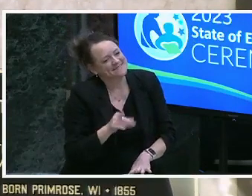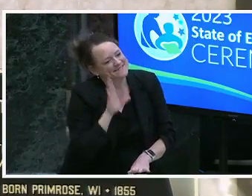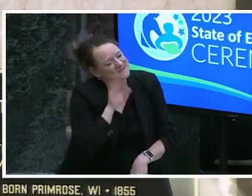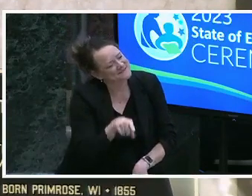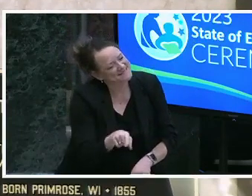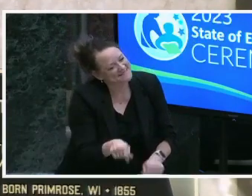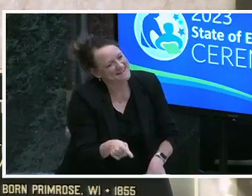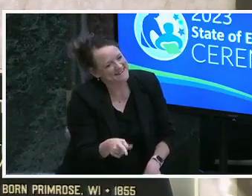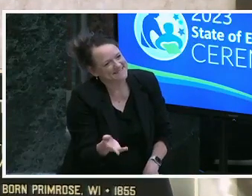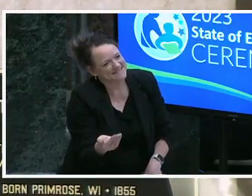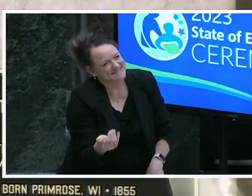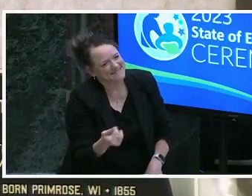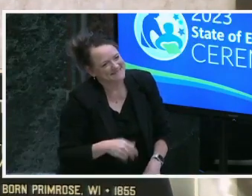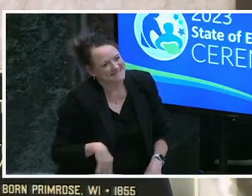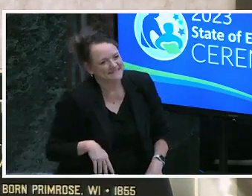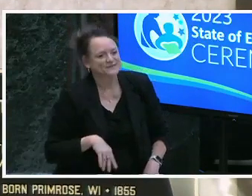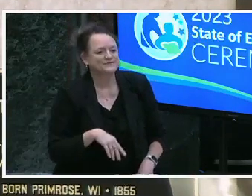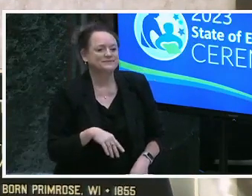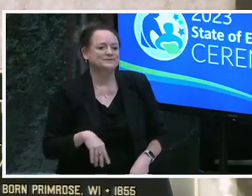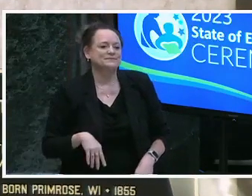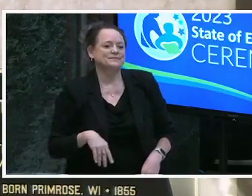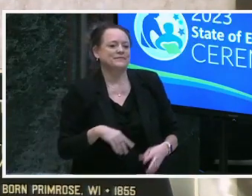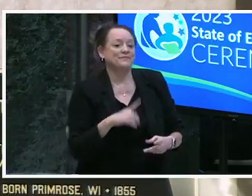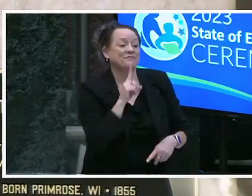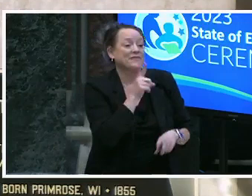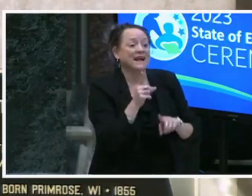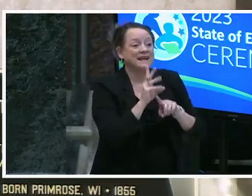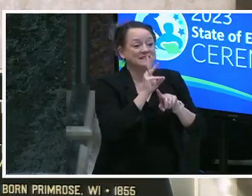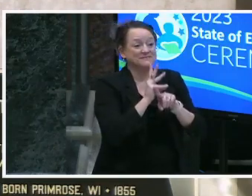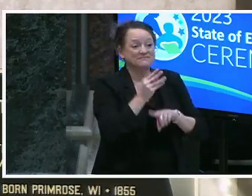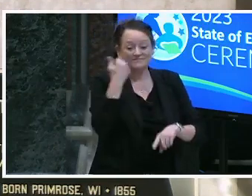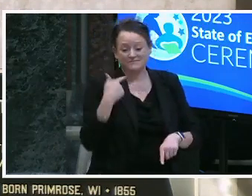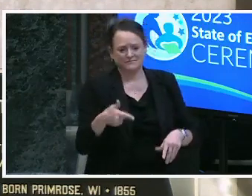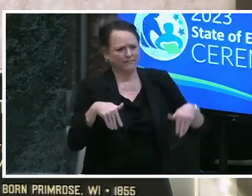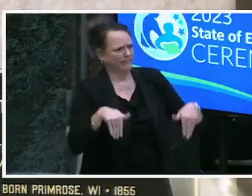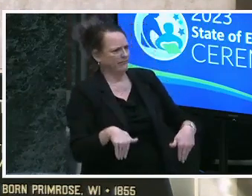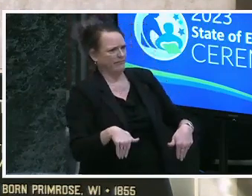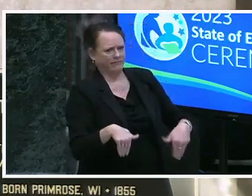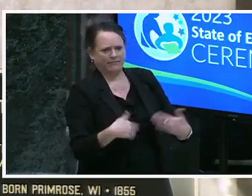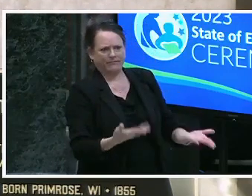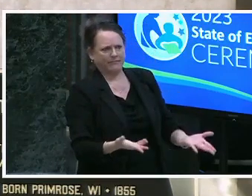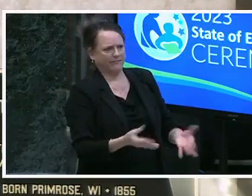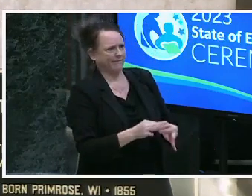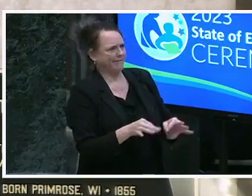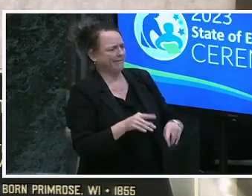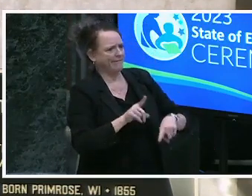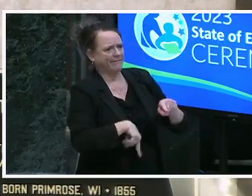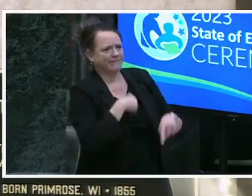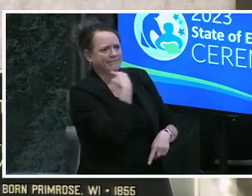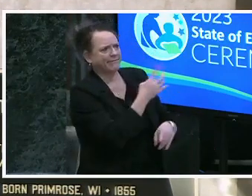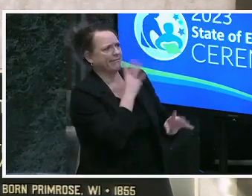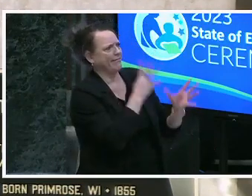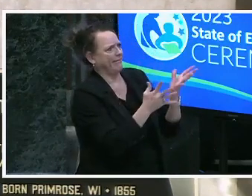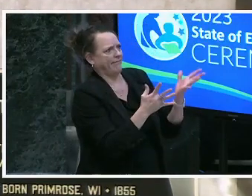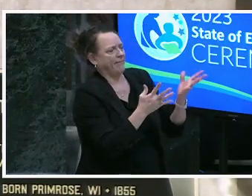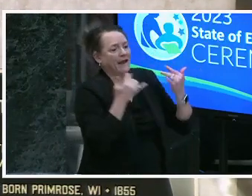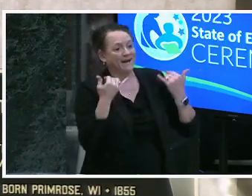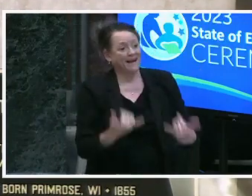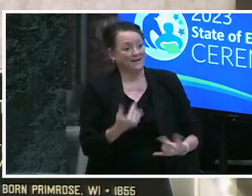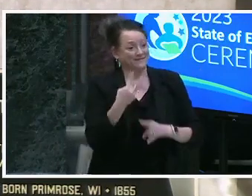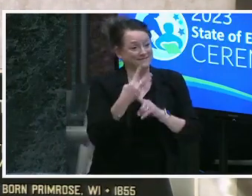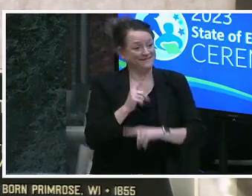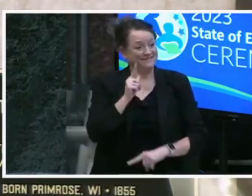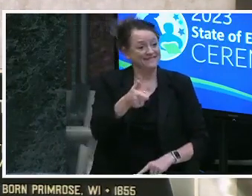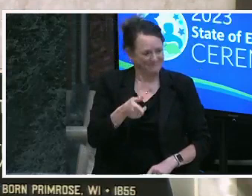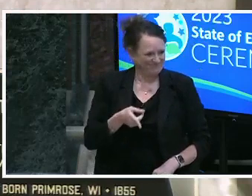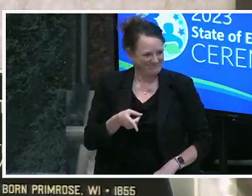think, 6 months ago, you couldn't even say that sentence." That's why we both know you can.